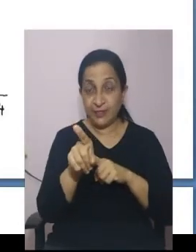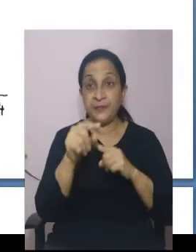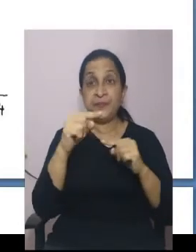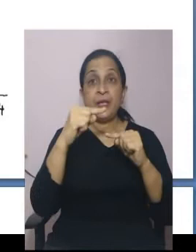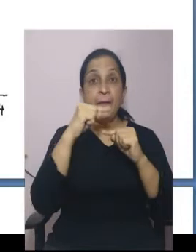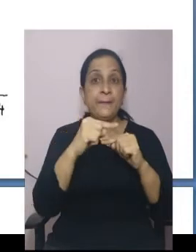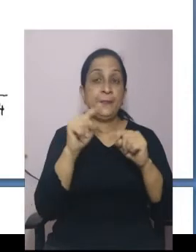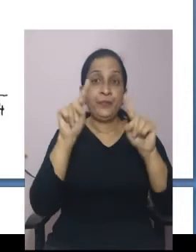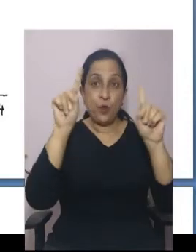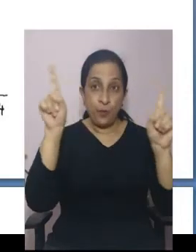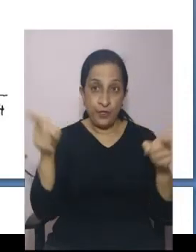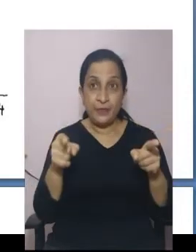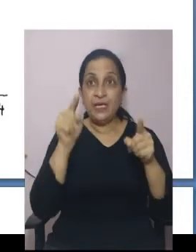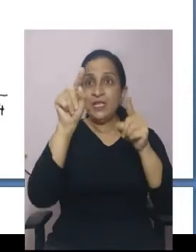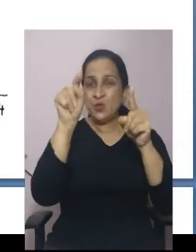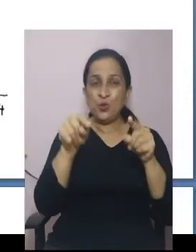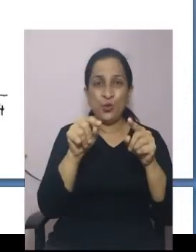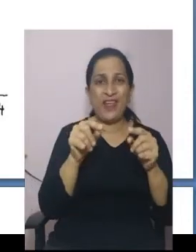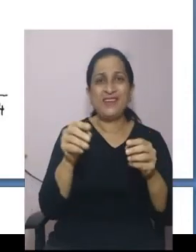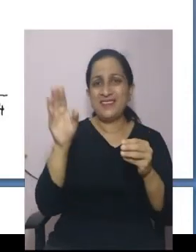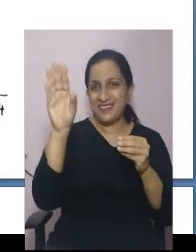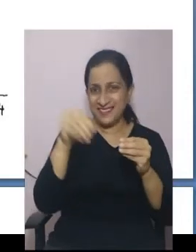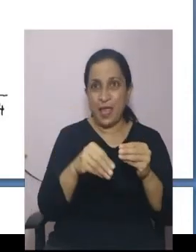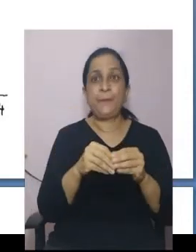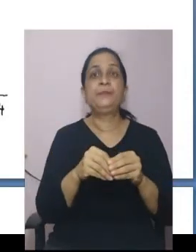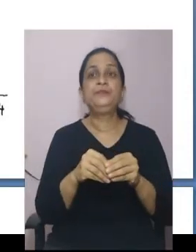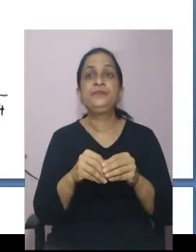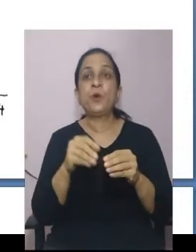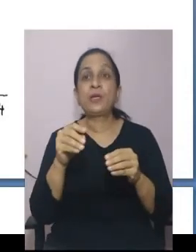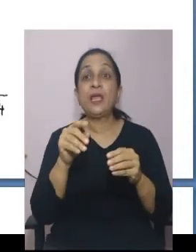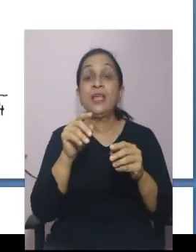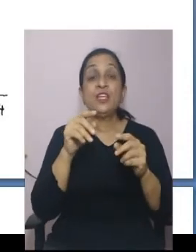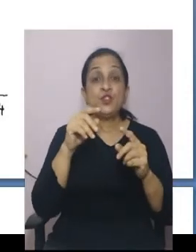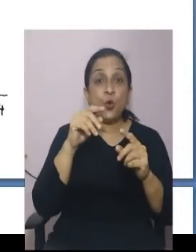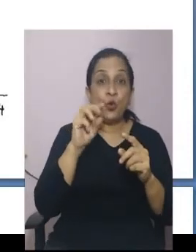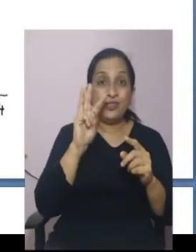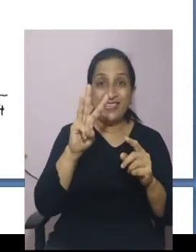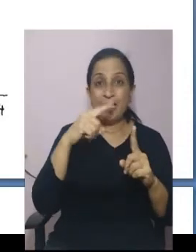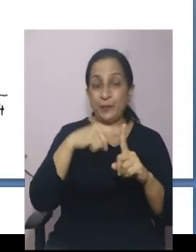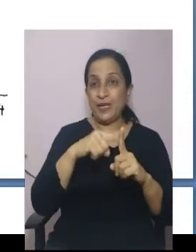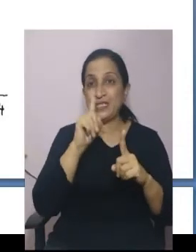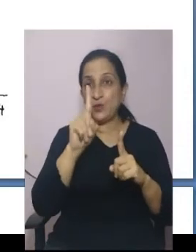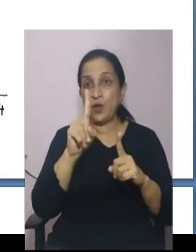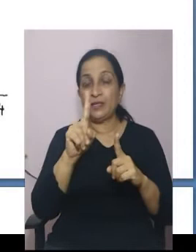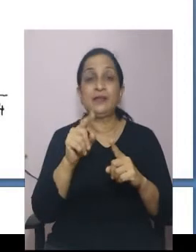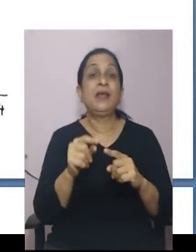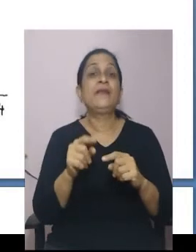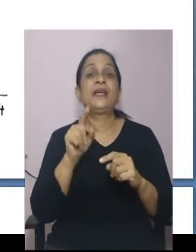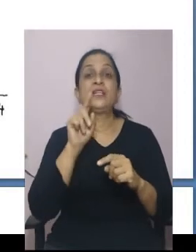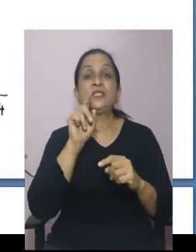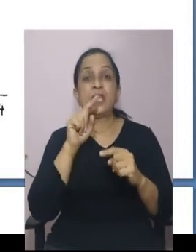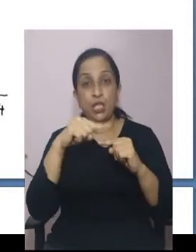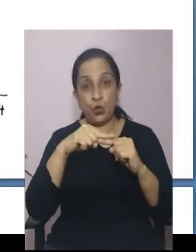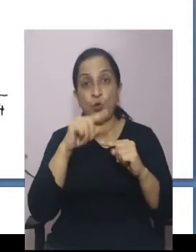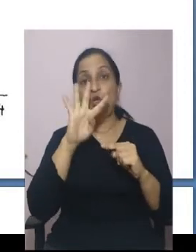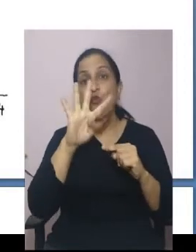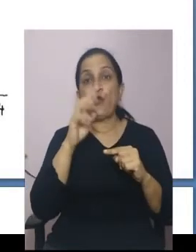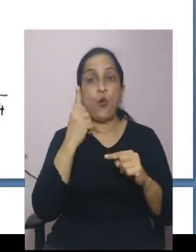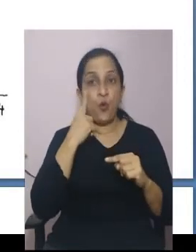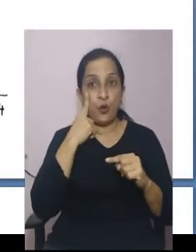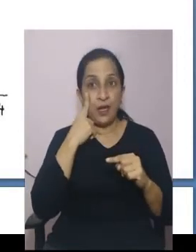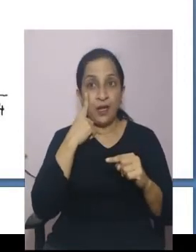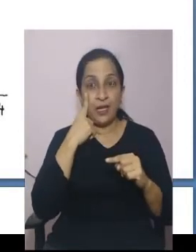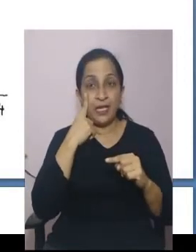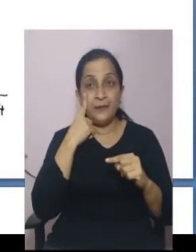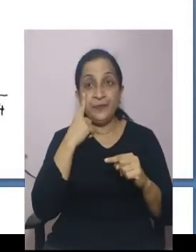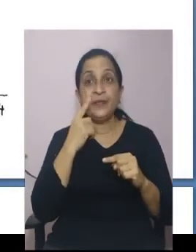So it is 3i plus I, that is 4i, minus 4j plus j is